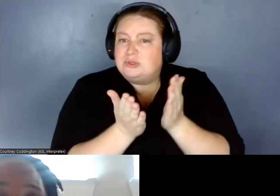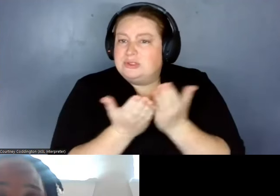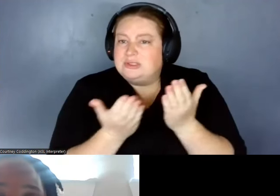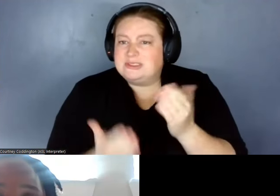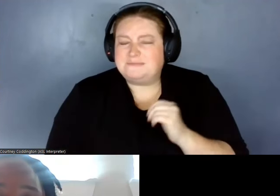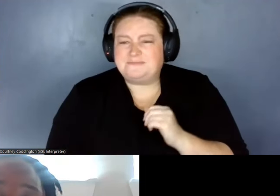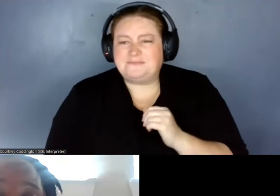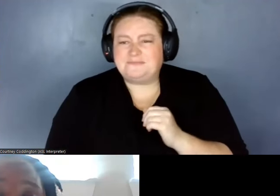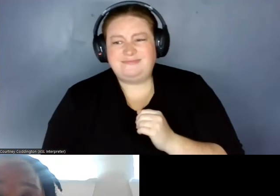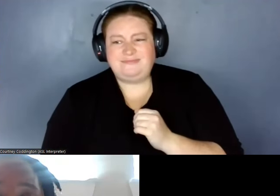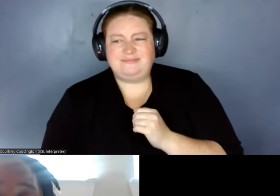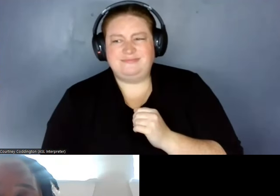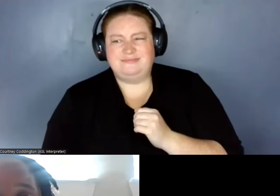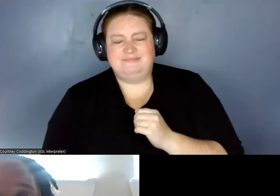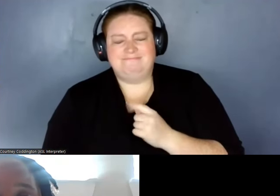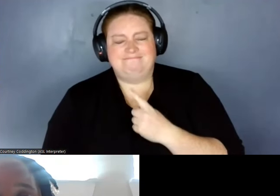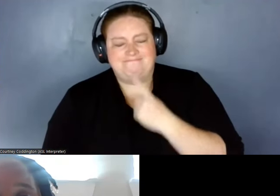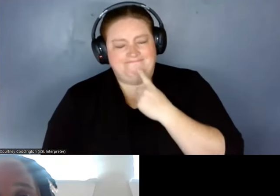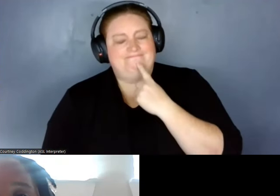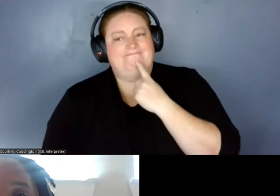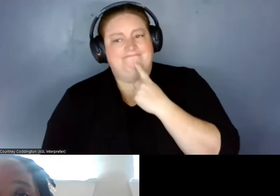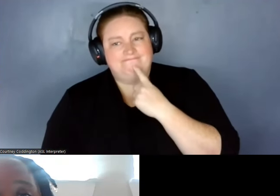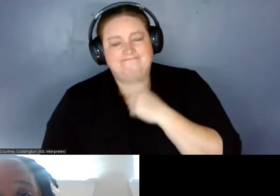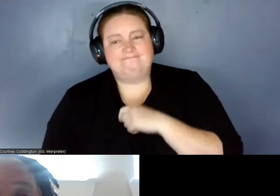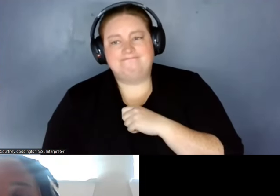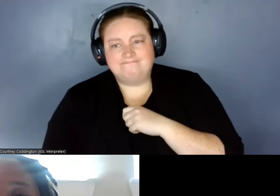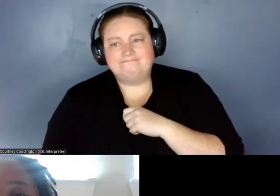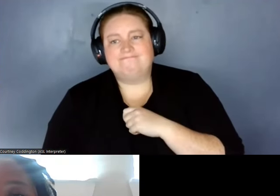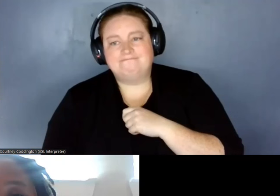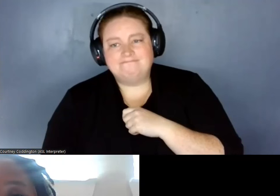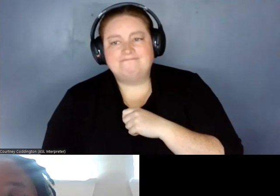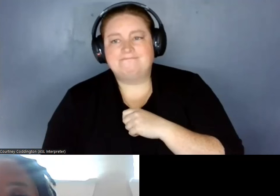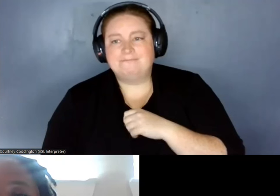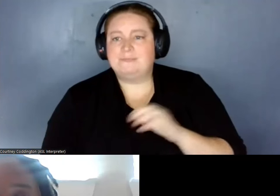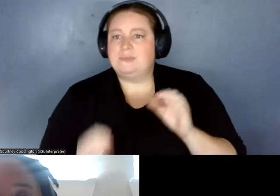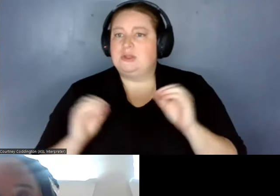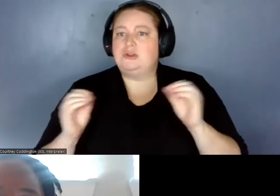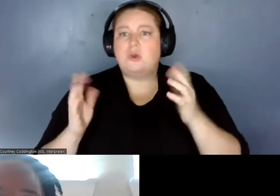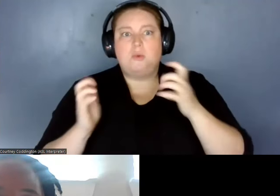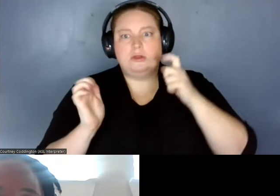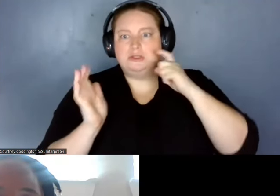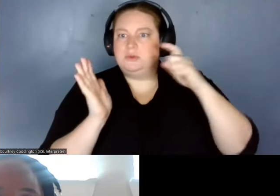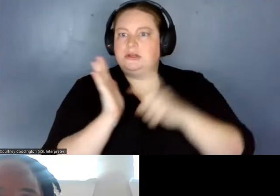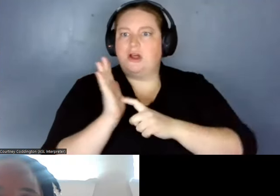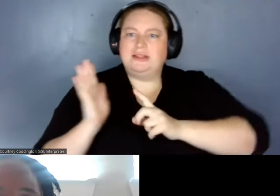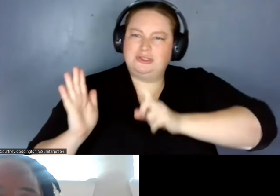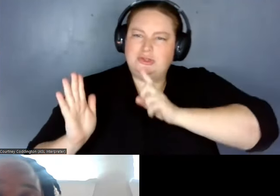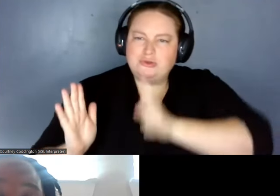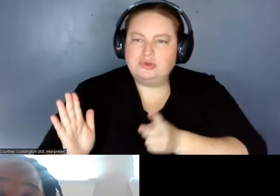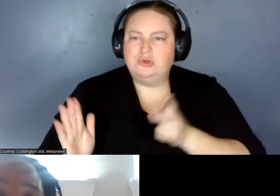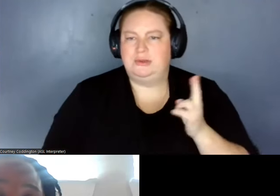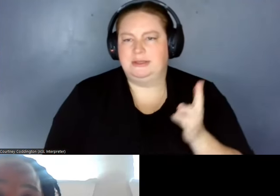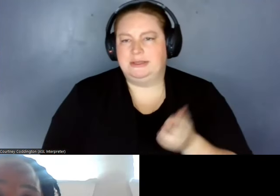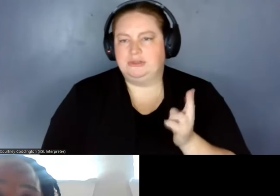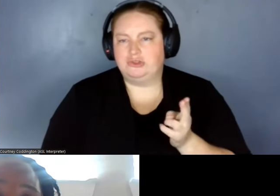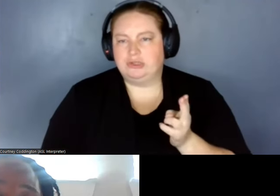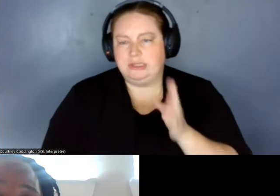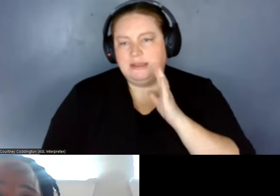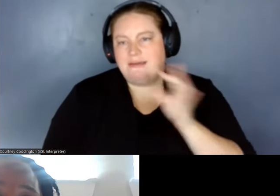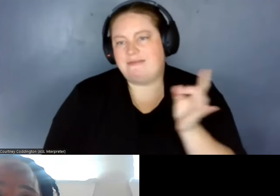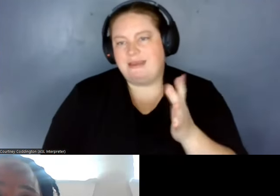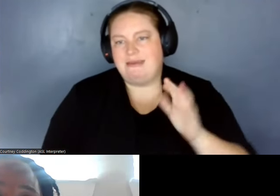that's also disappointing that no one wants to acknowledge the true history of hate